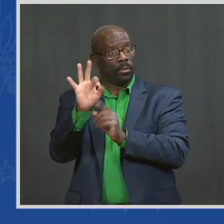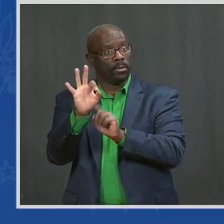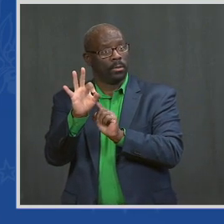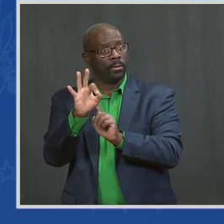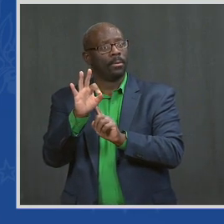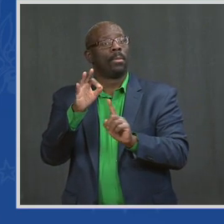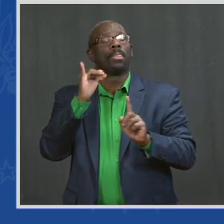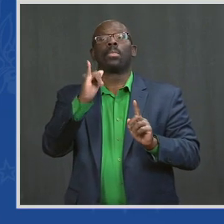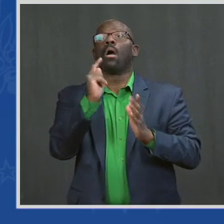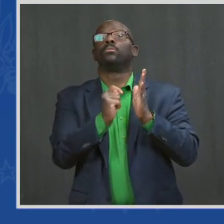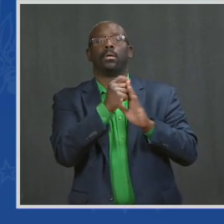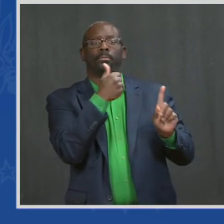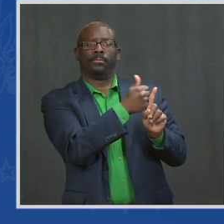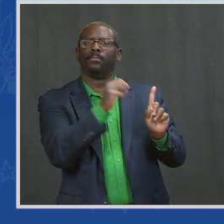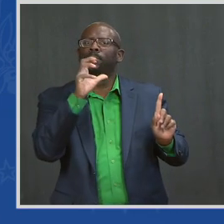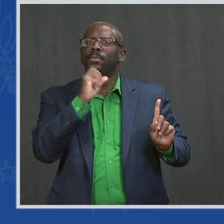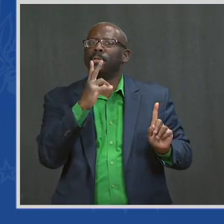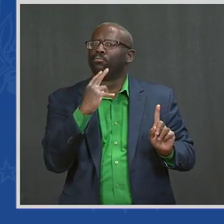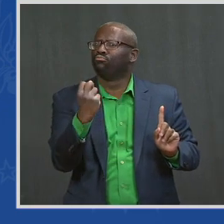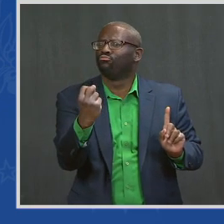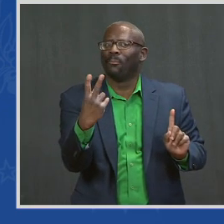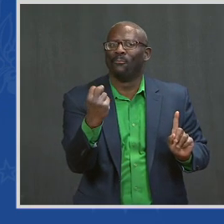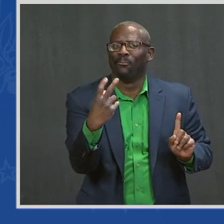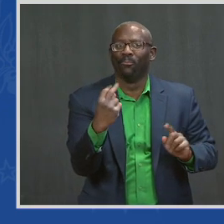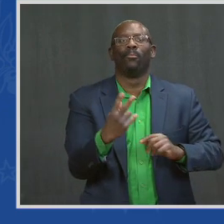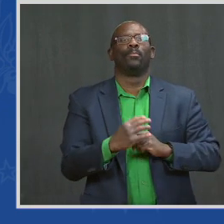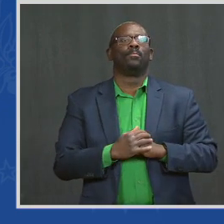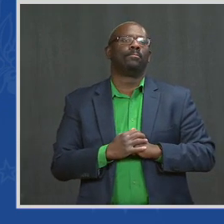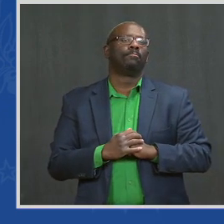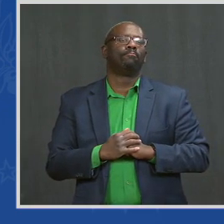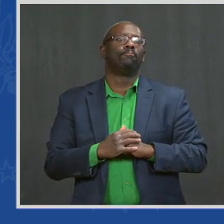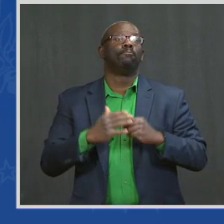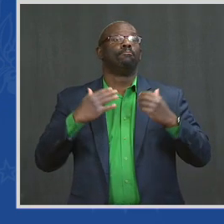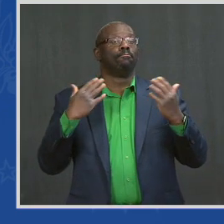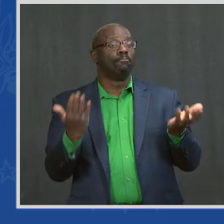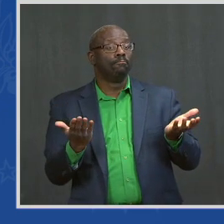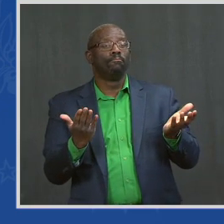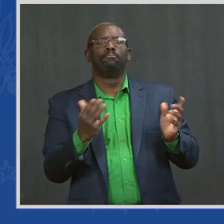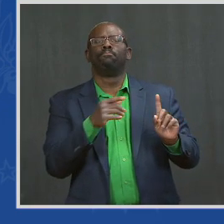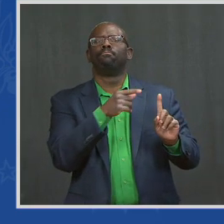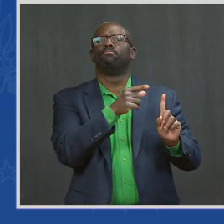old, a white mob torched her family home.